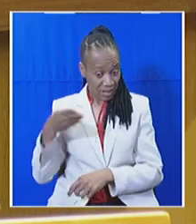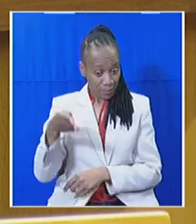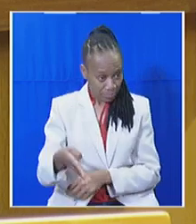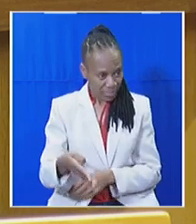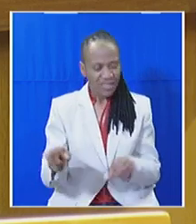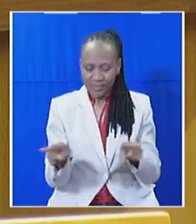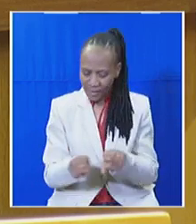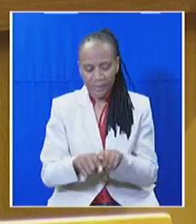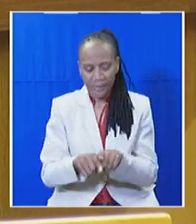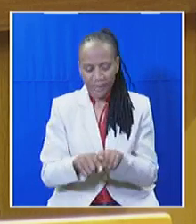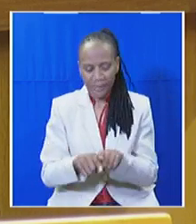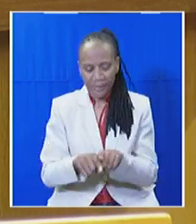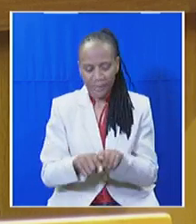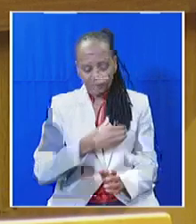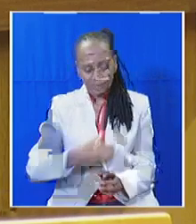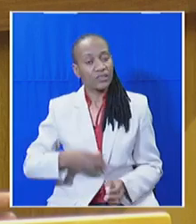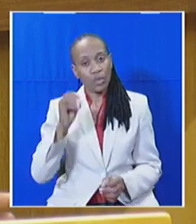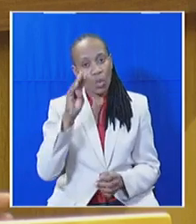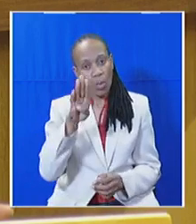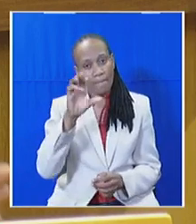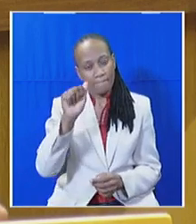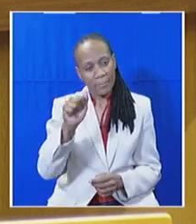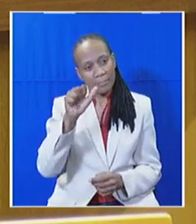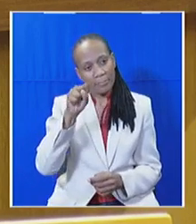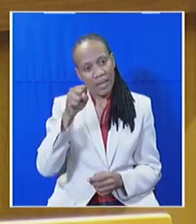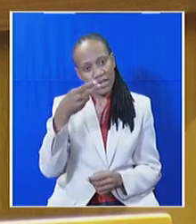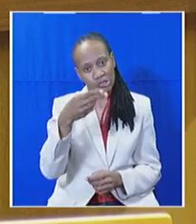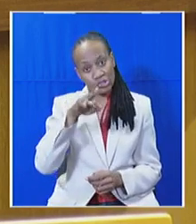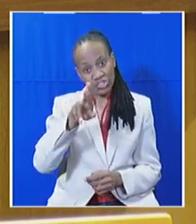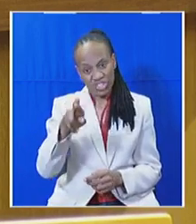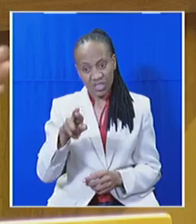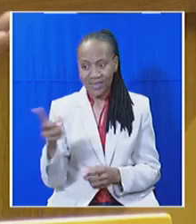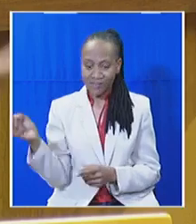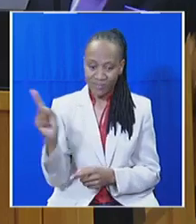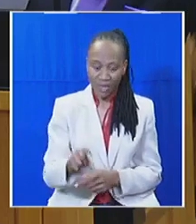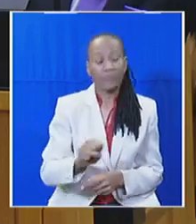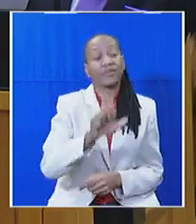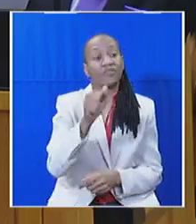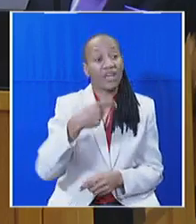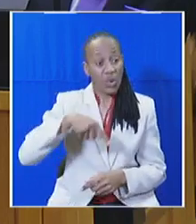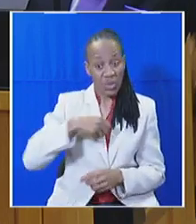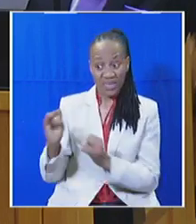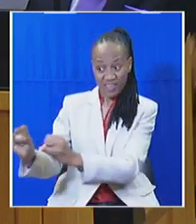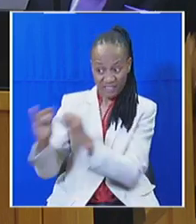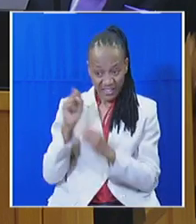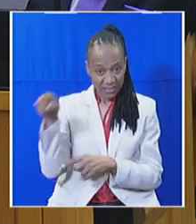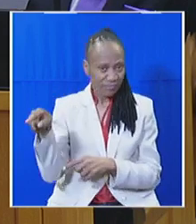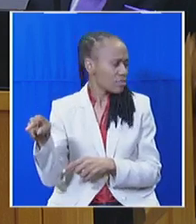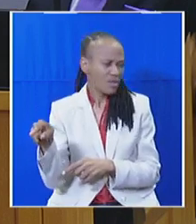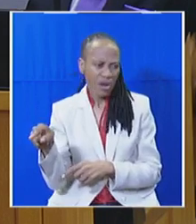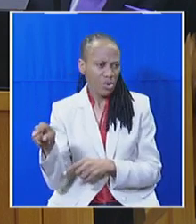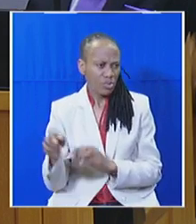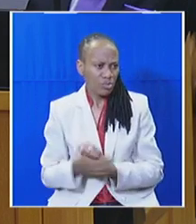No Bashir come to South Africa on the invitation of South Africa to come and do business in South Africa.